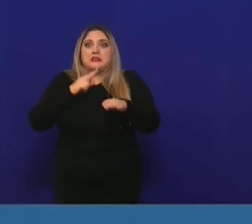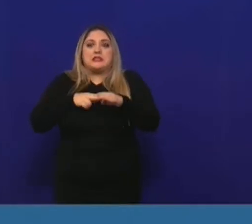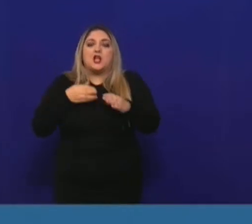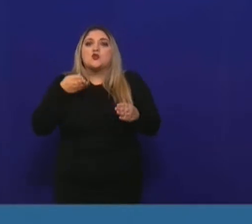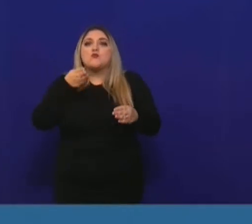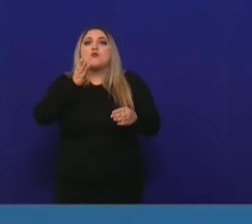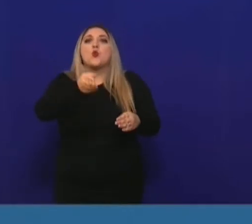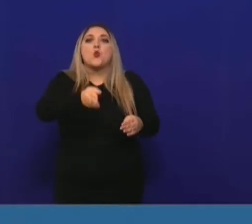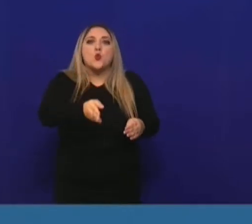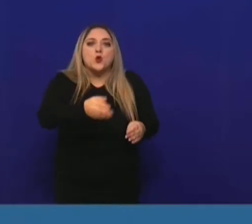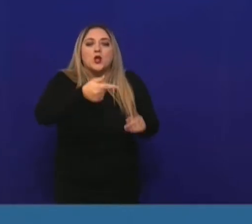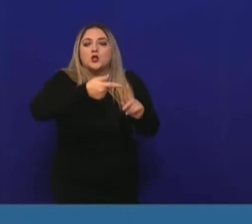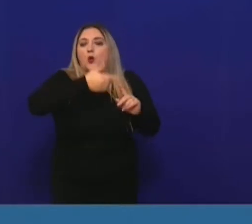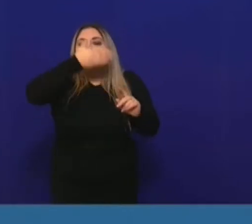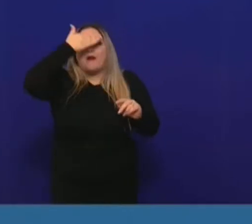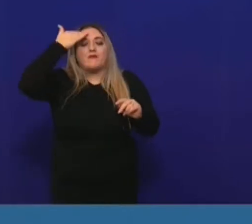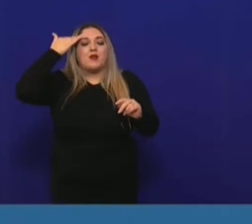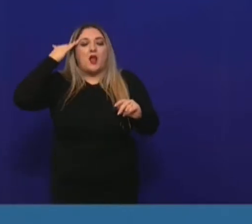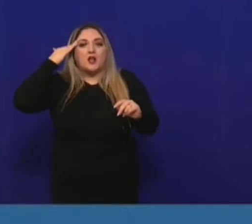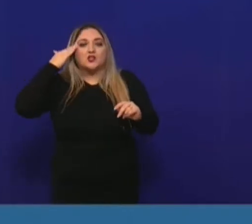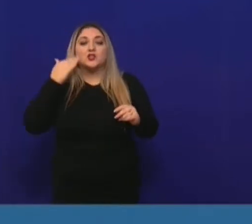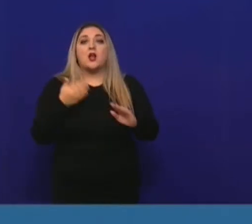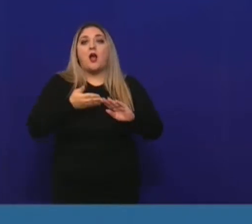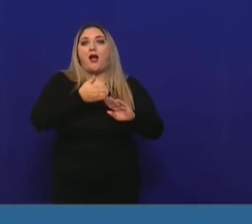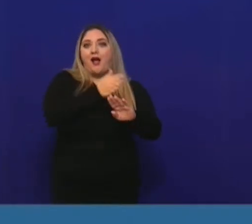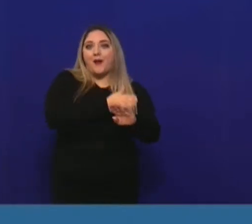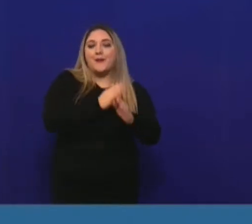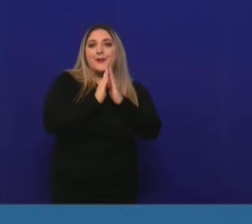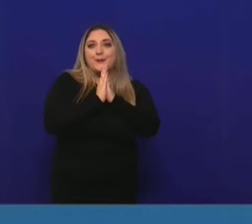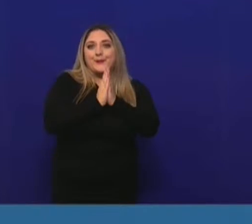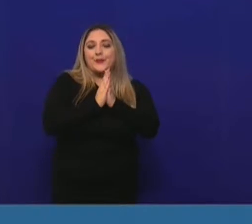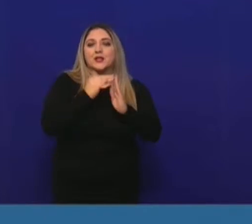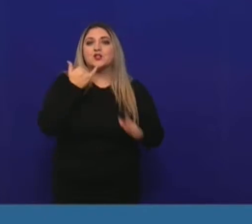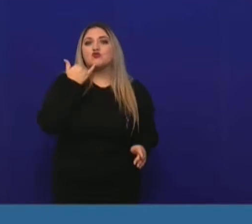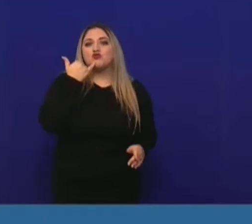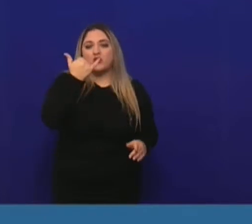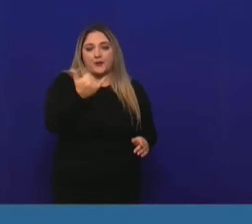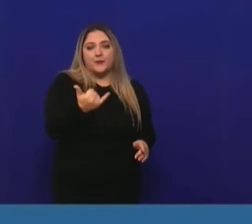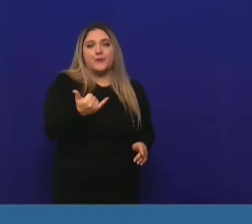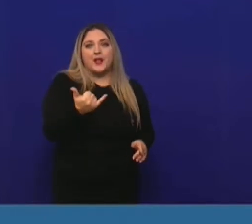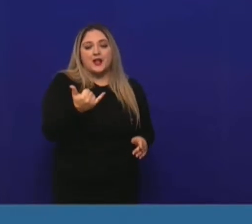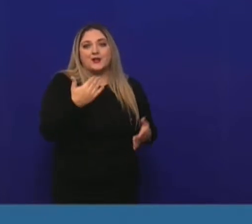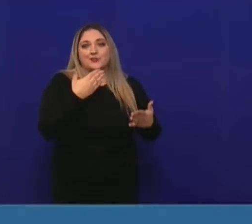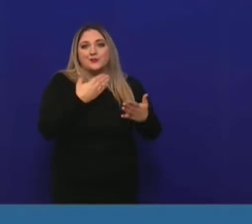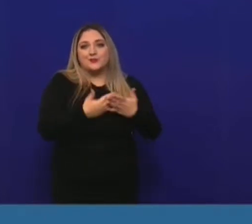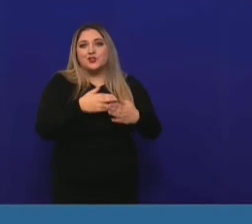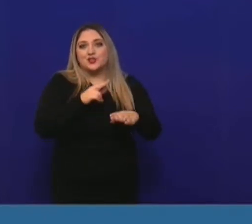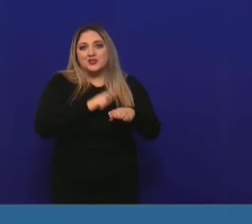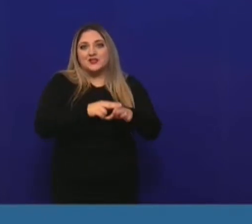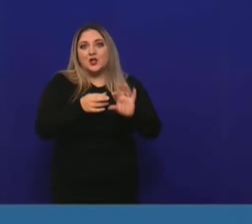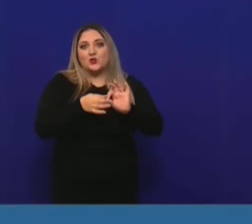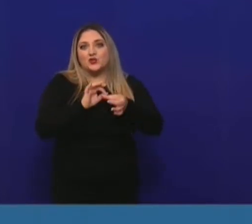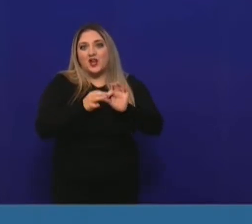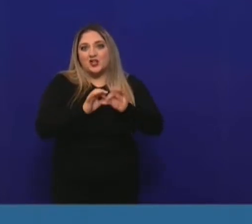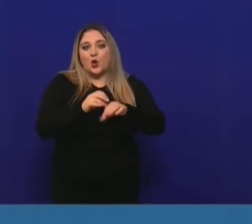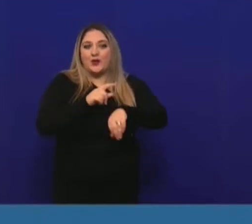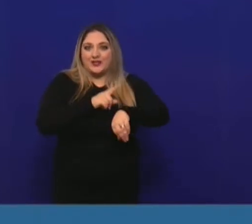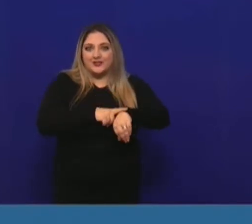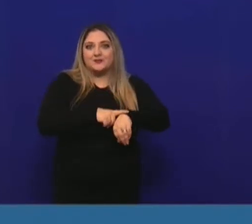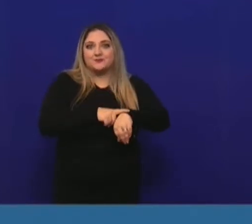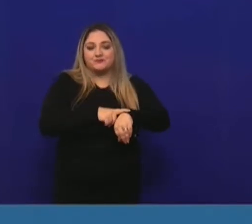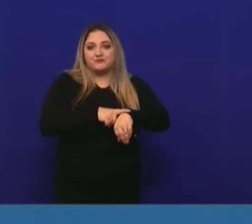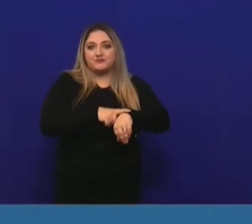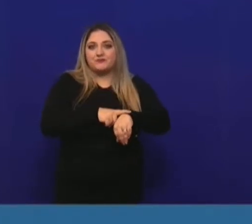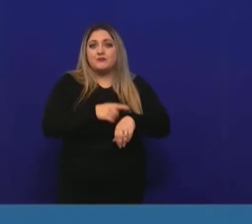persuna u ma jiflaħx, kieġobkom ċemplulna u għejdunna x'inhi l-problema tagħkom ħalli aħna nkun nistgħu nirranġaw. Ukoll hawn ċert